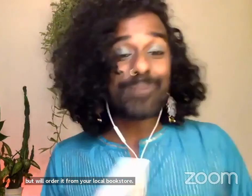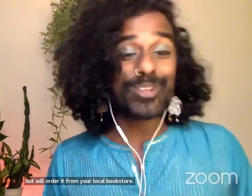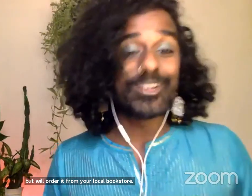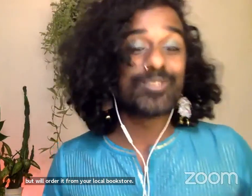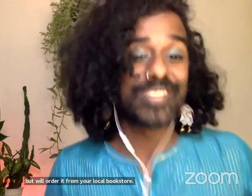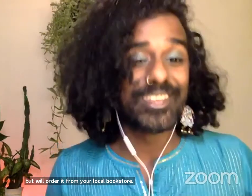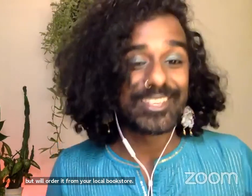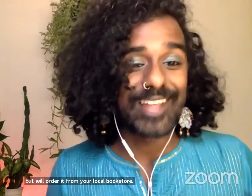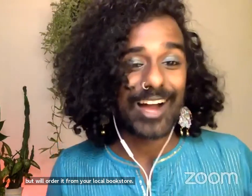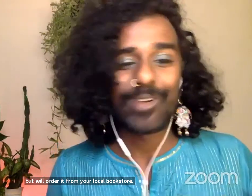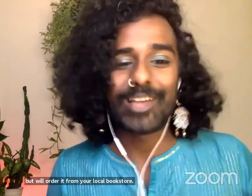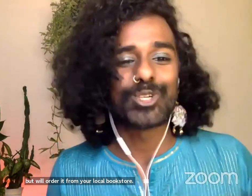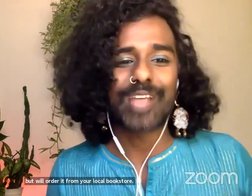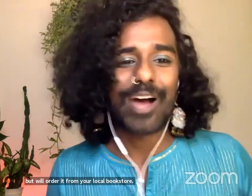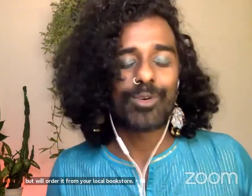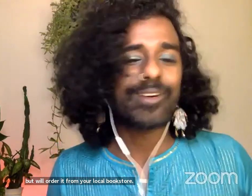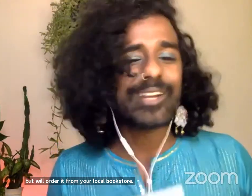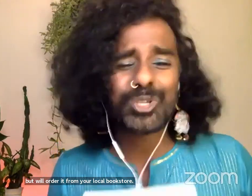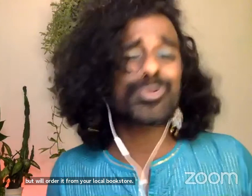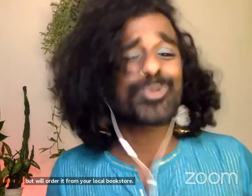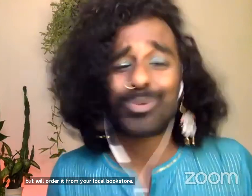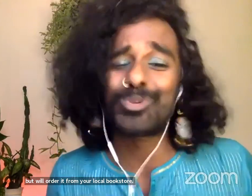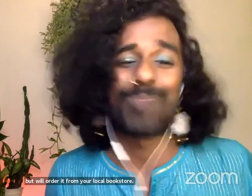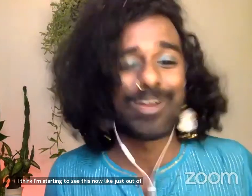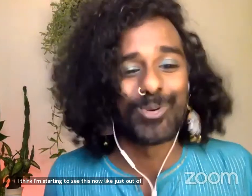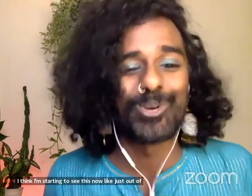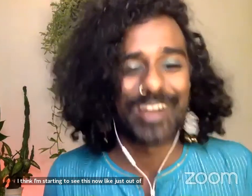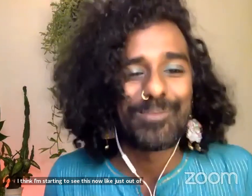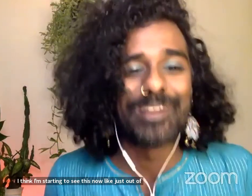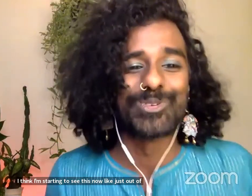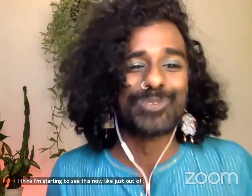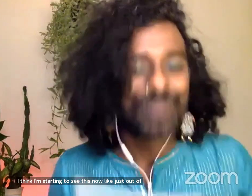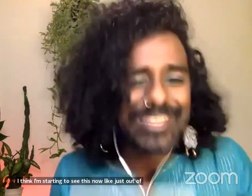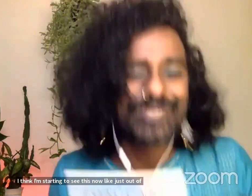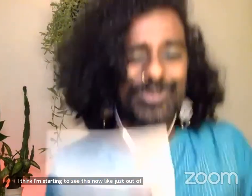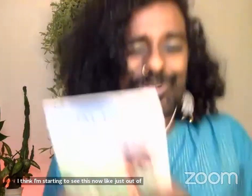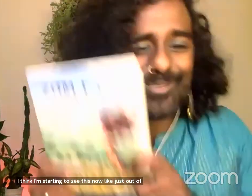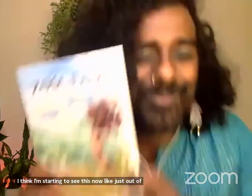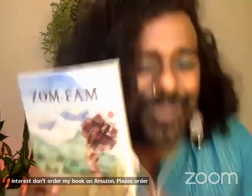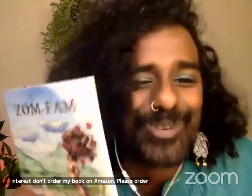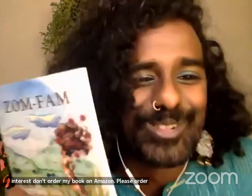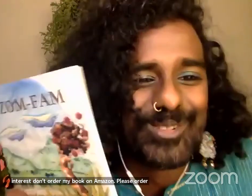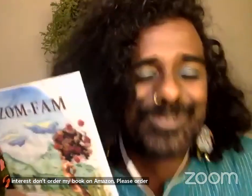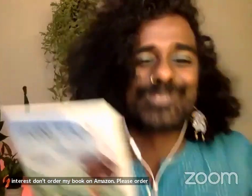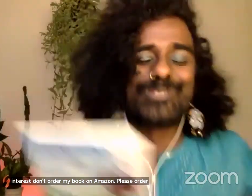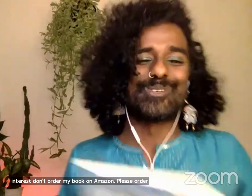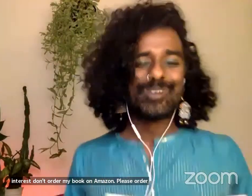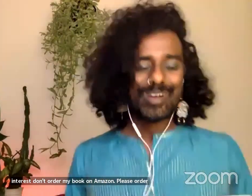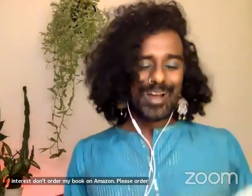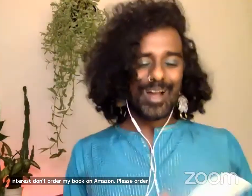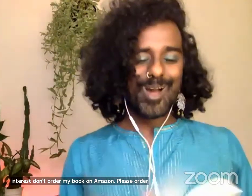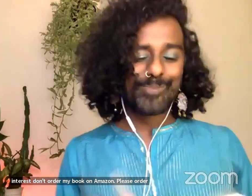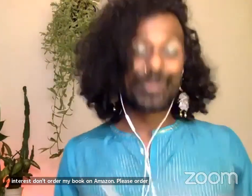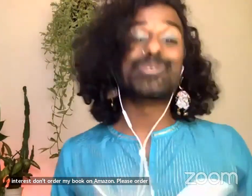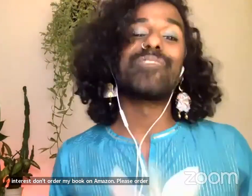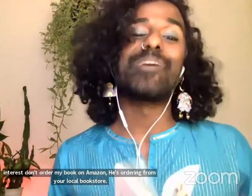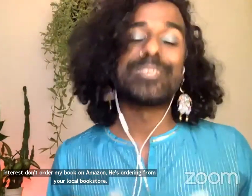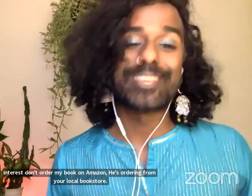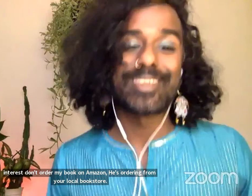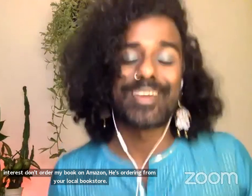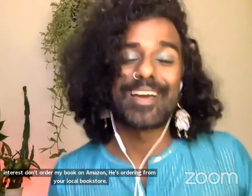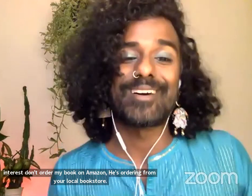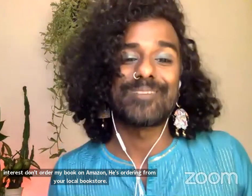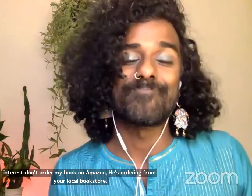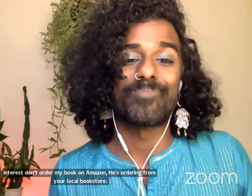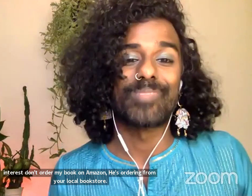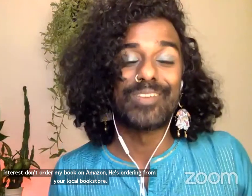I think I'm starting to say this now, like just out loud, like just don't order my book on Amazon. Please order it from your local bookstore. But also, if I may